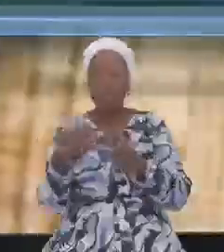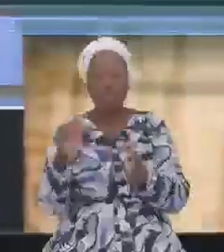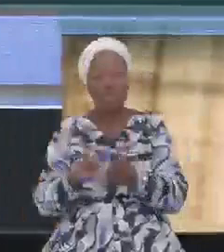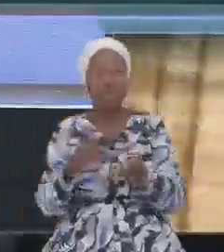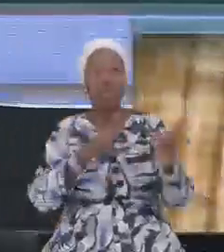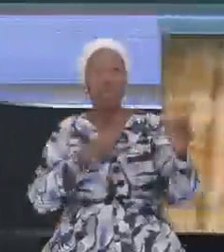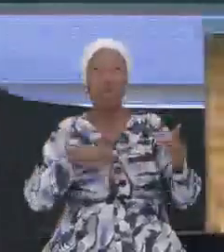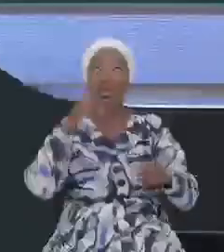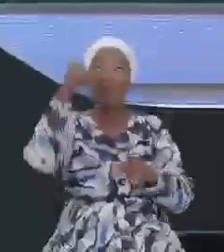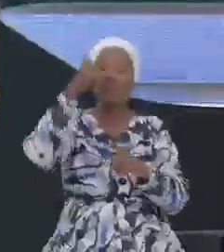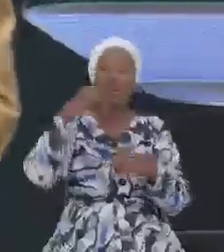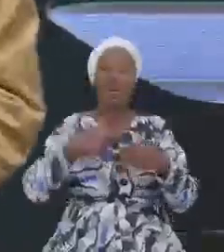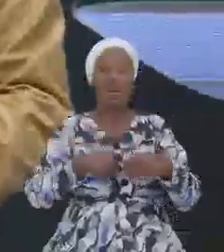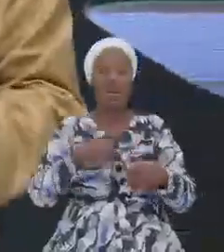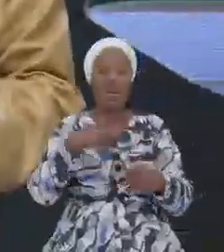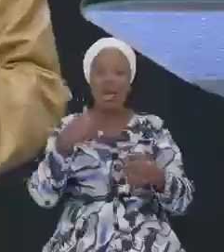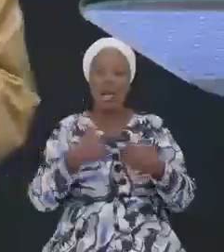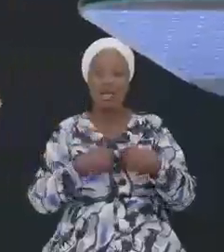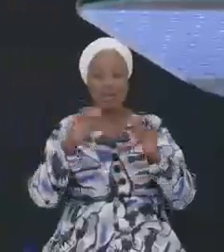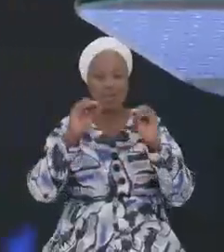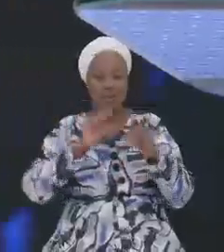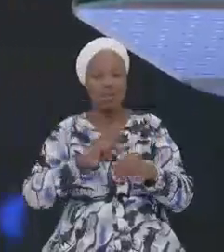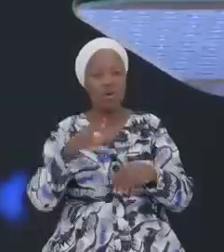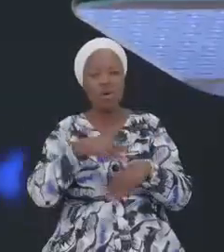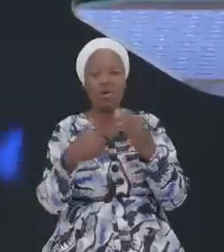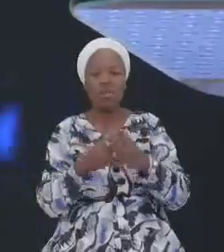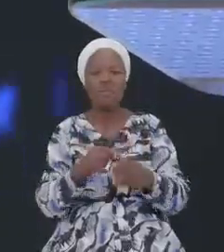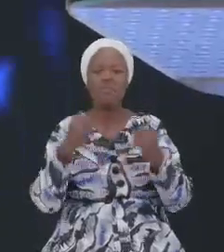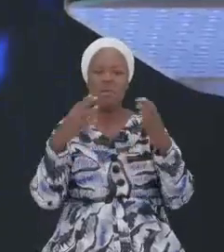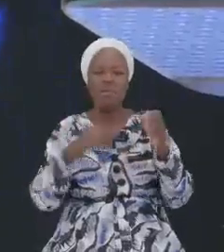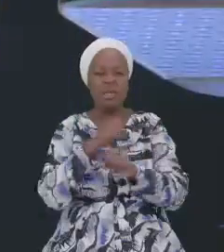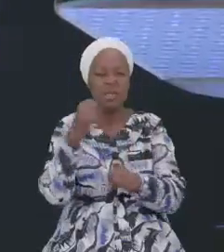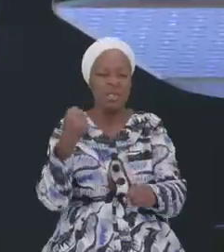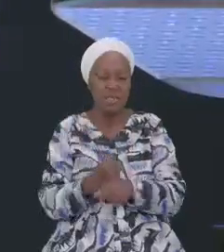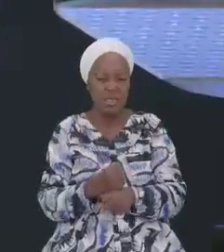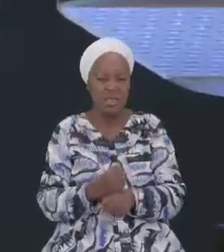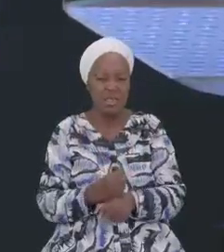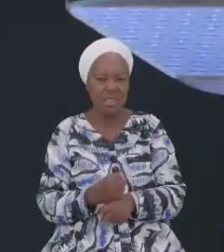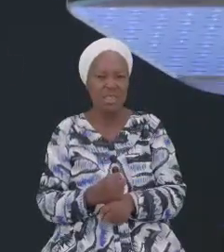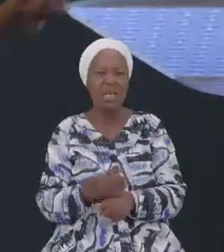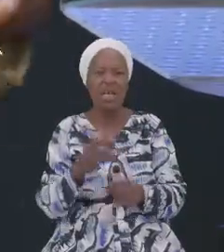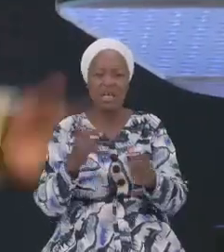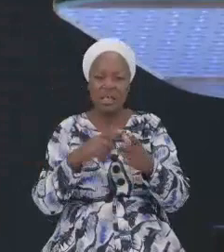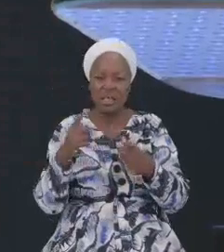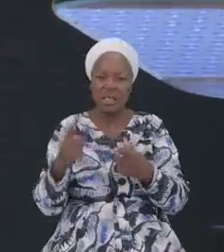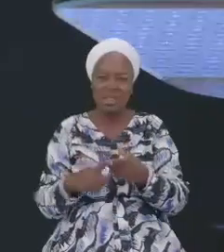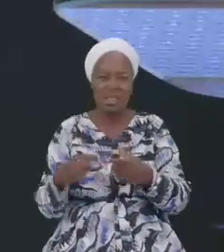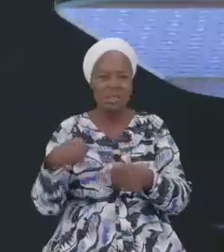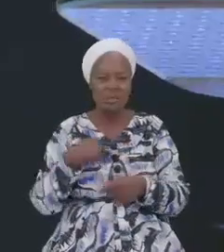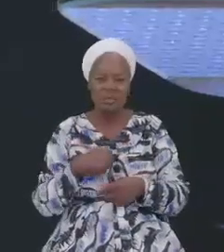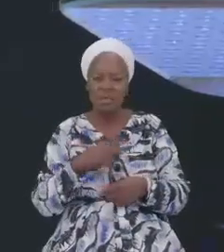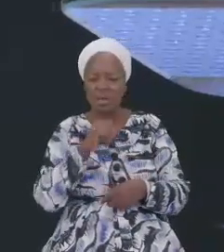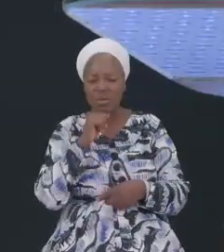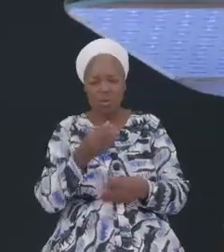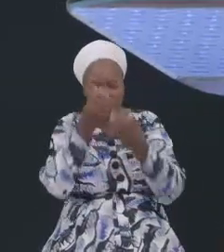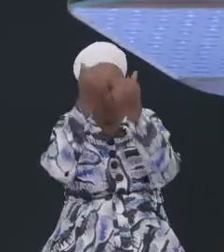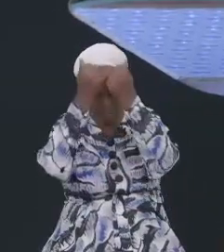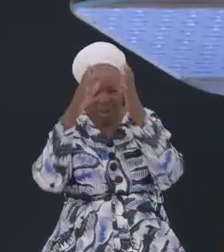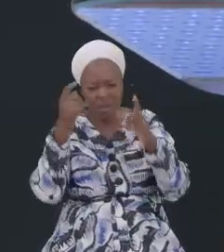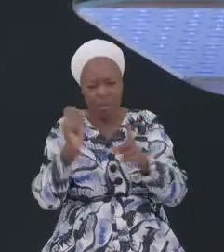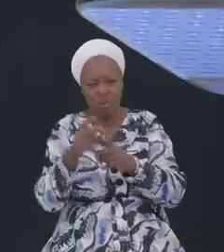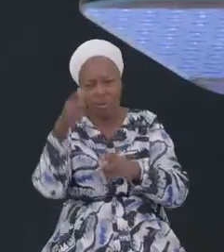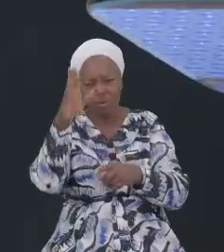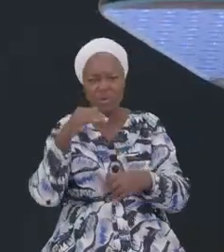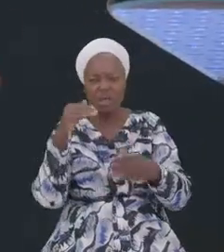has taught us all these many years, everything we've heard that we have dropped by the wayside, and we're no more obeying the word of God. We're